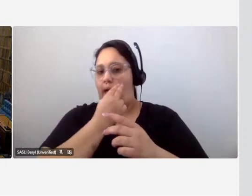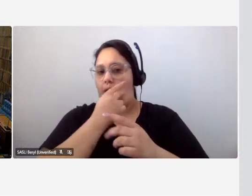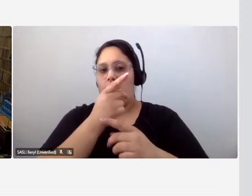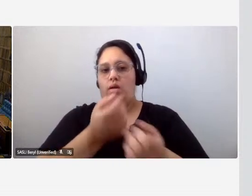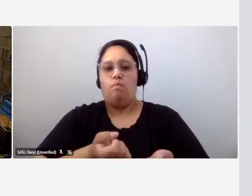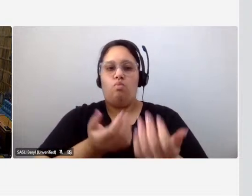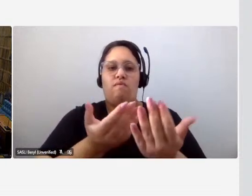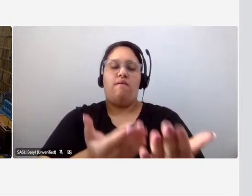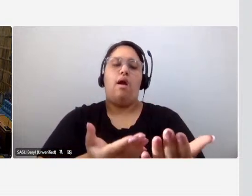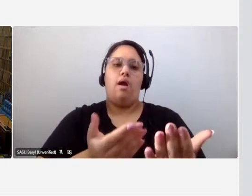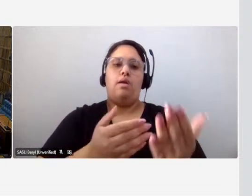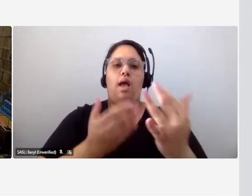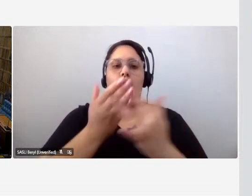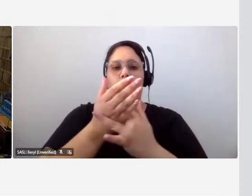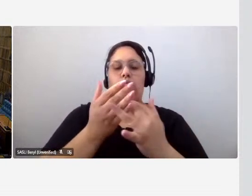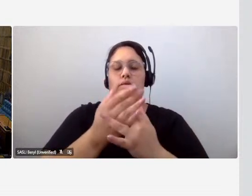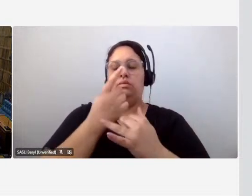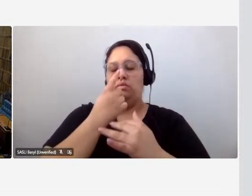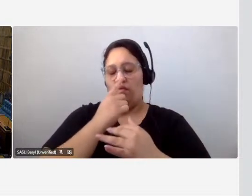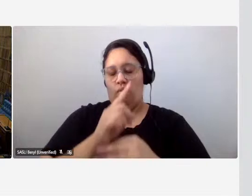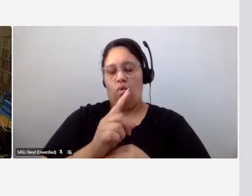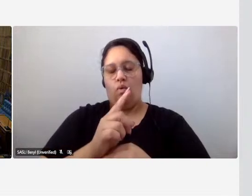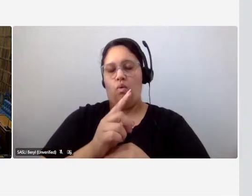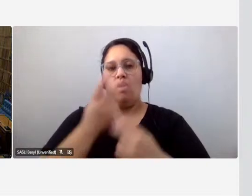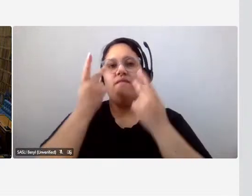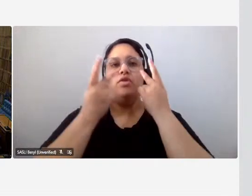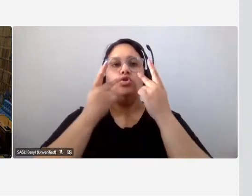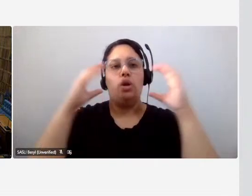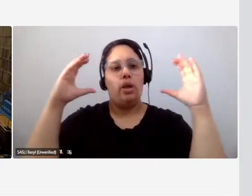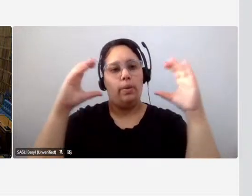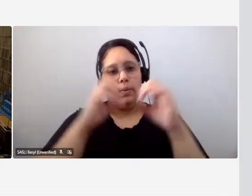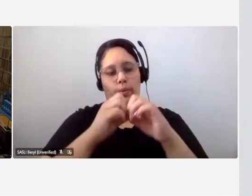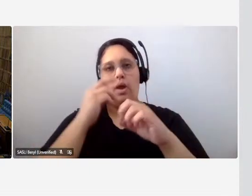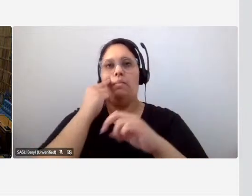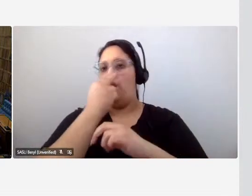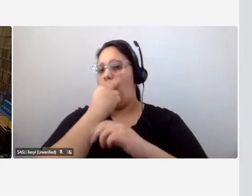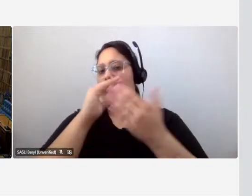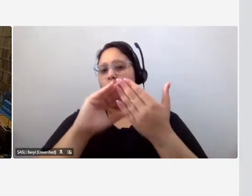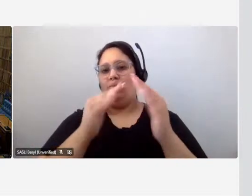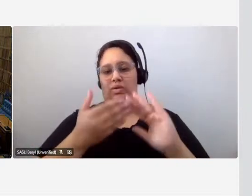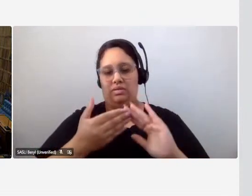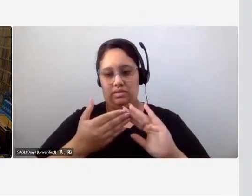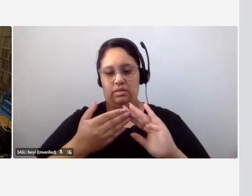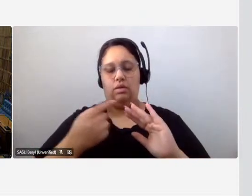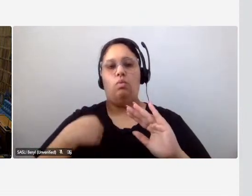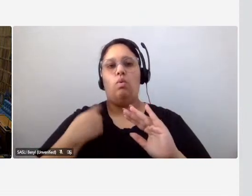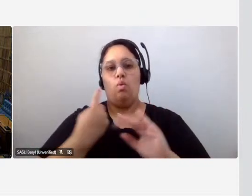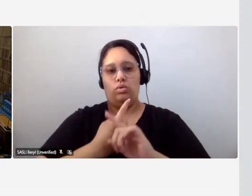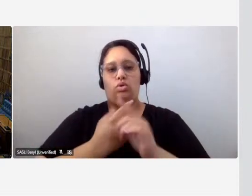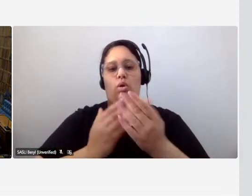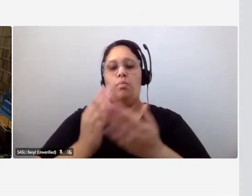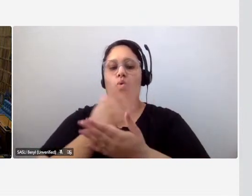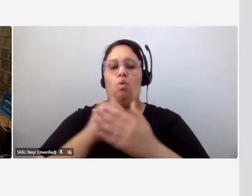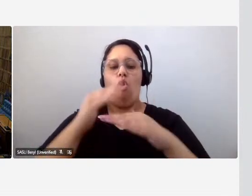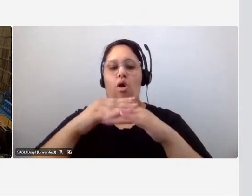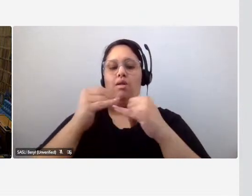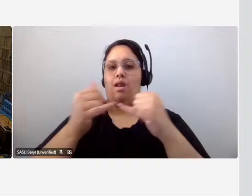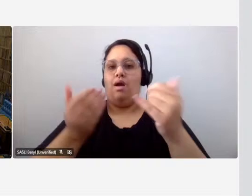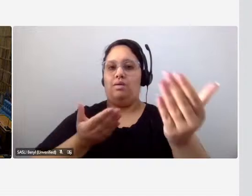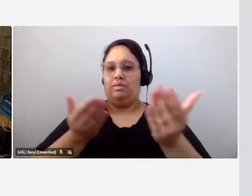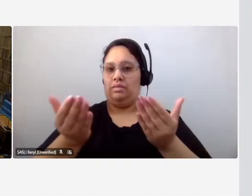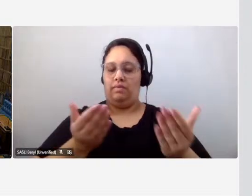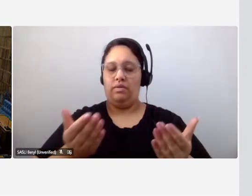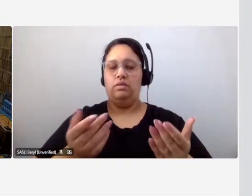provide access to the visually impaired and blind community. We also procured an online service